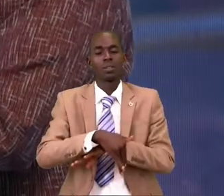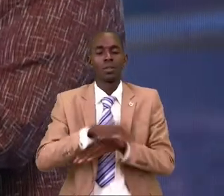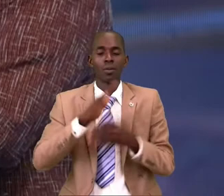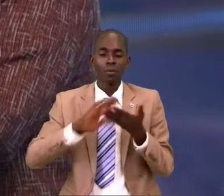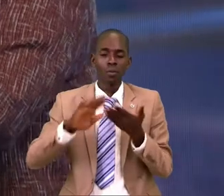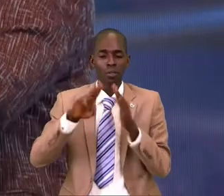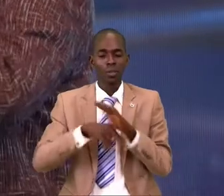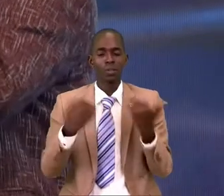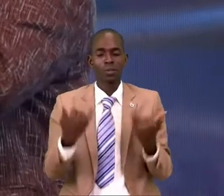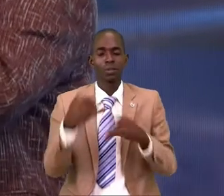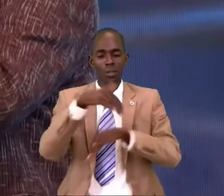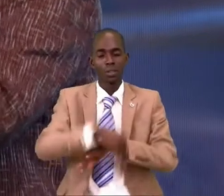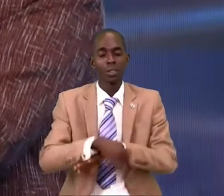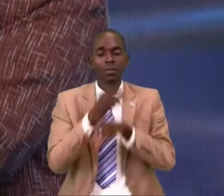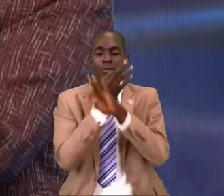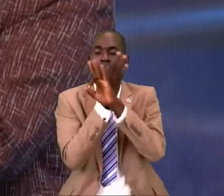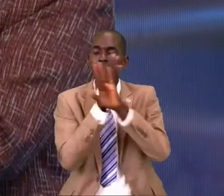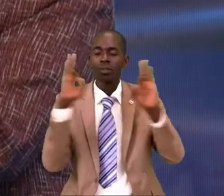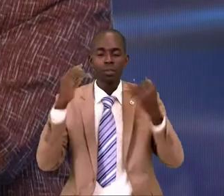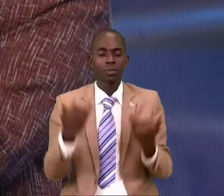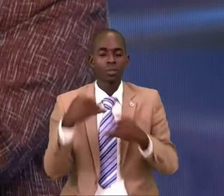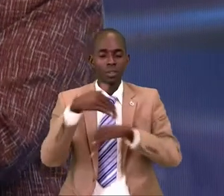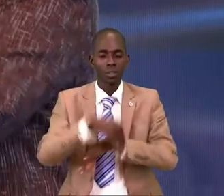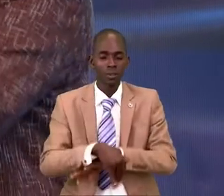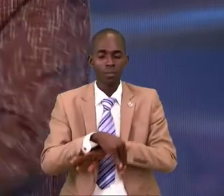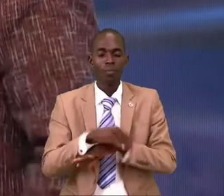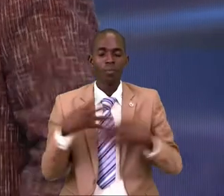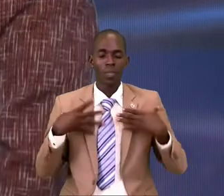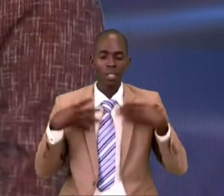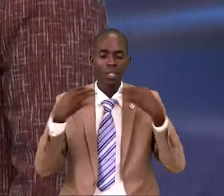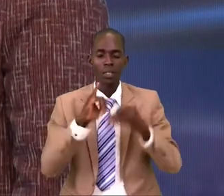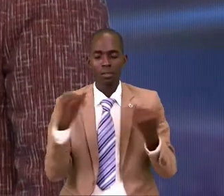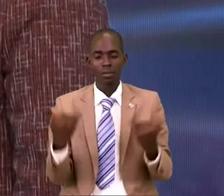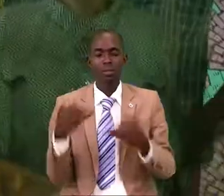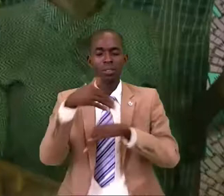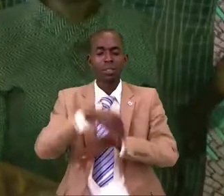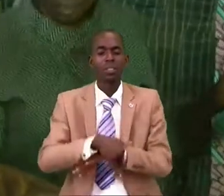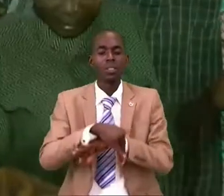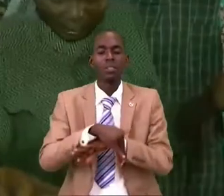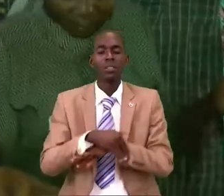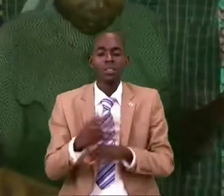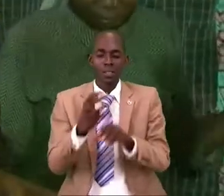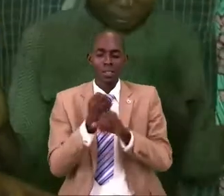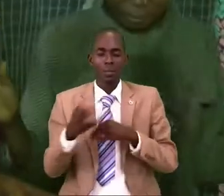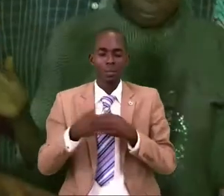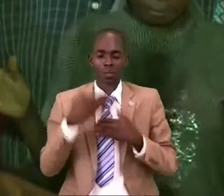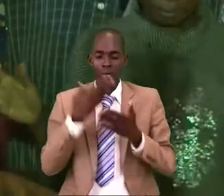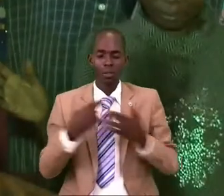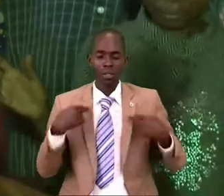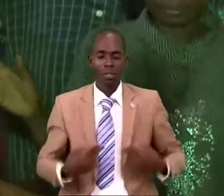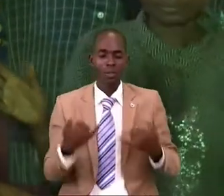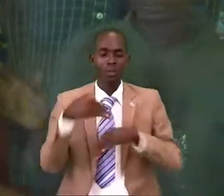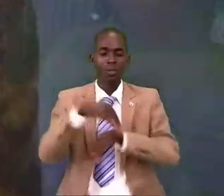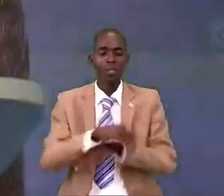Recovery tonight. Lord, we pray there will be a manifestation from heaven. Amen. Confirm it, Lord, in